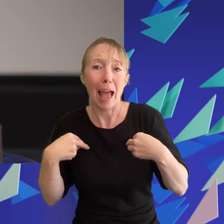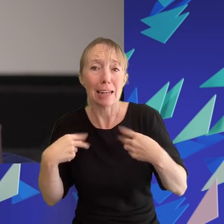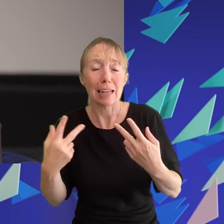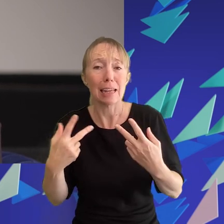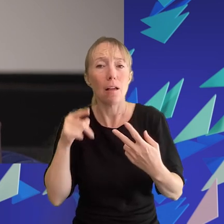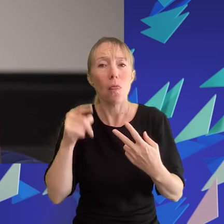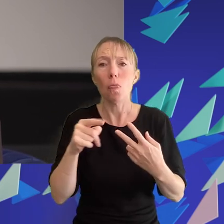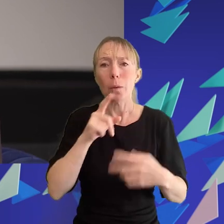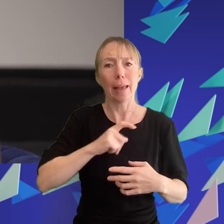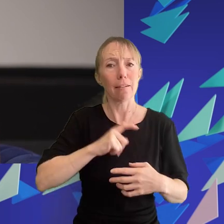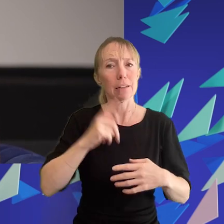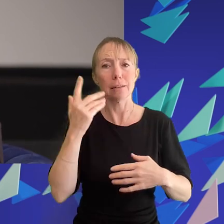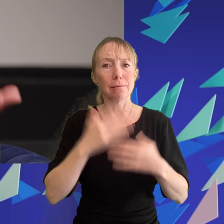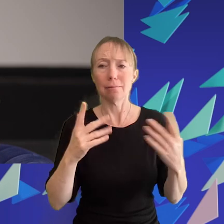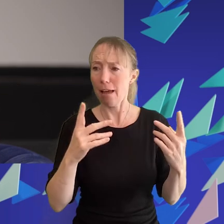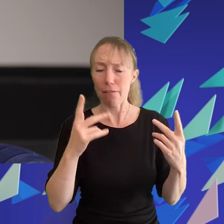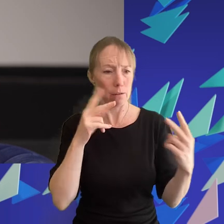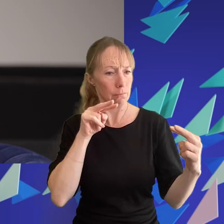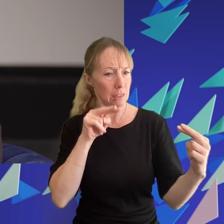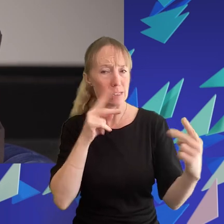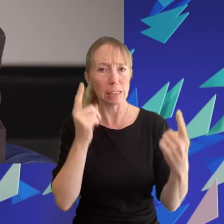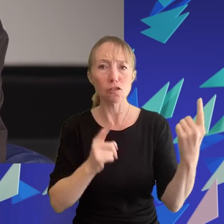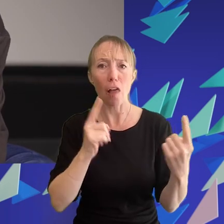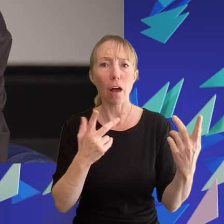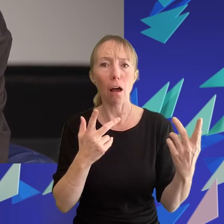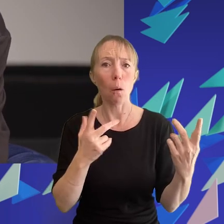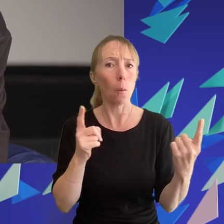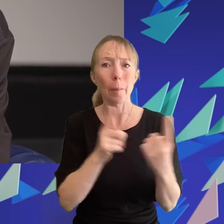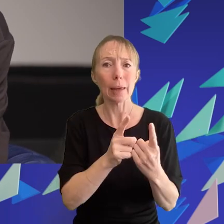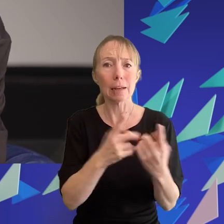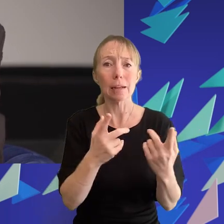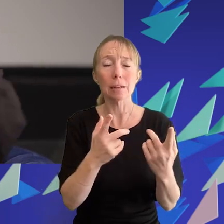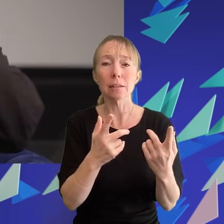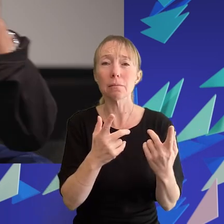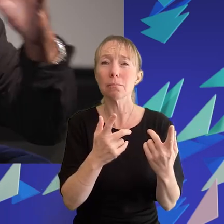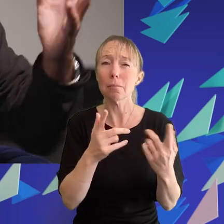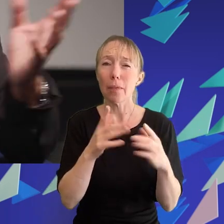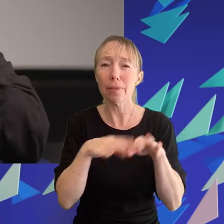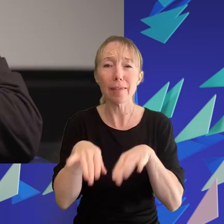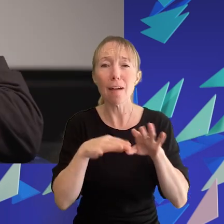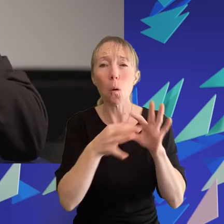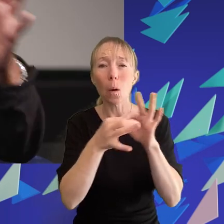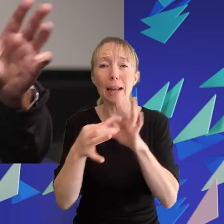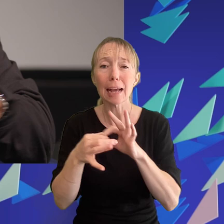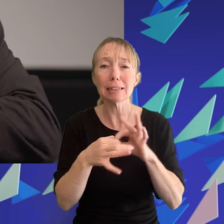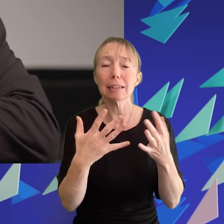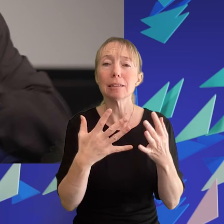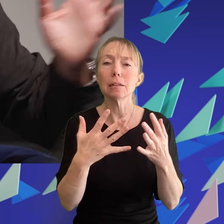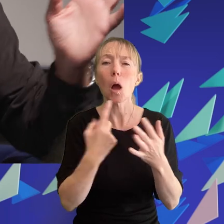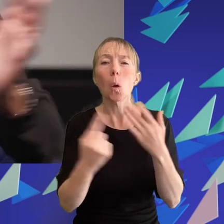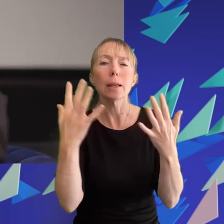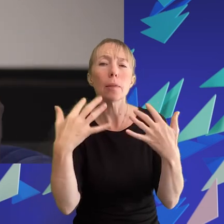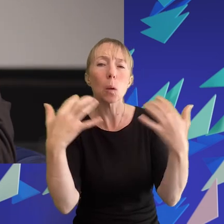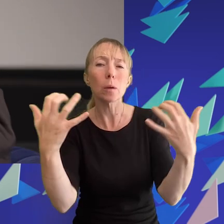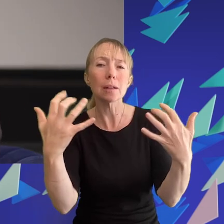and the characters never met. They never see each other, but they are all connected. Only the audiences, thanks to the time,